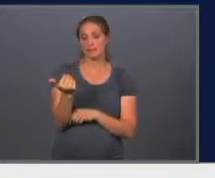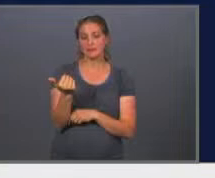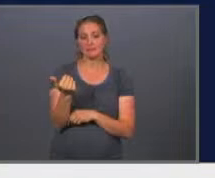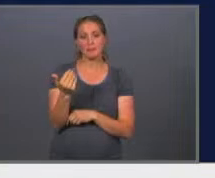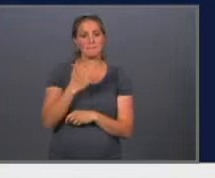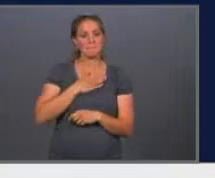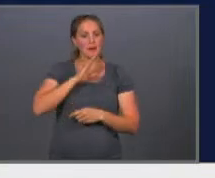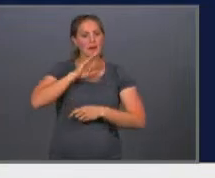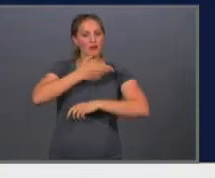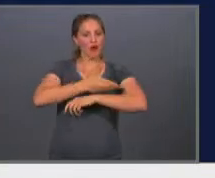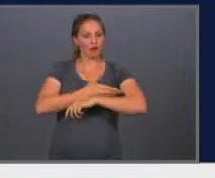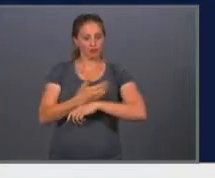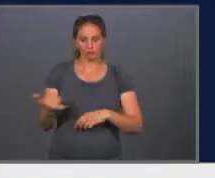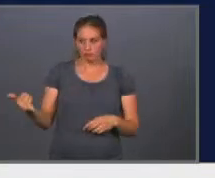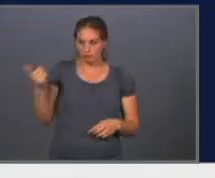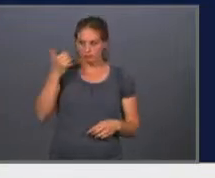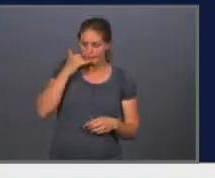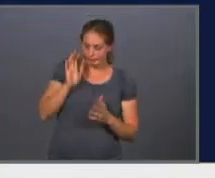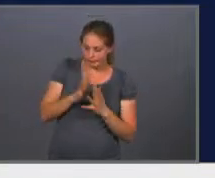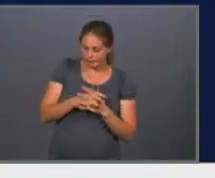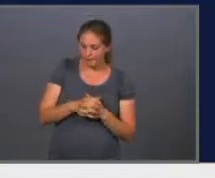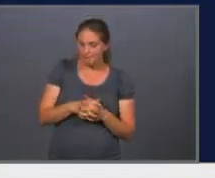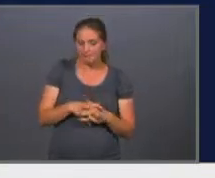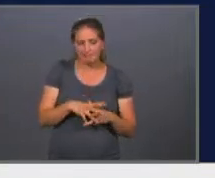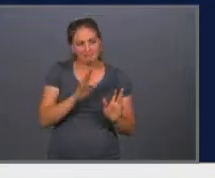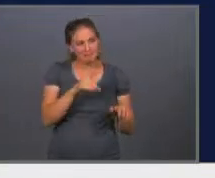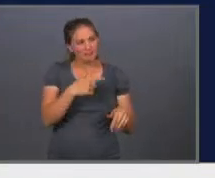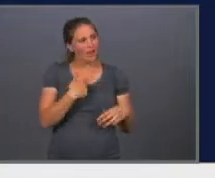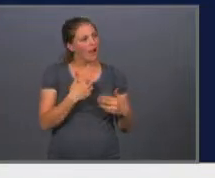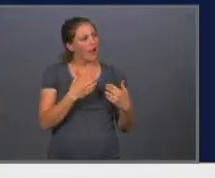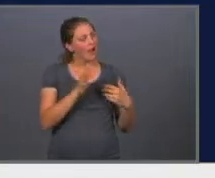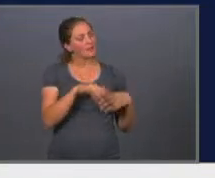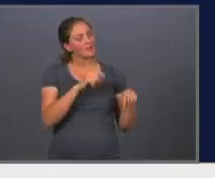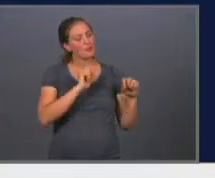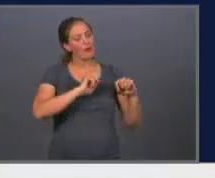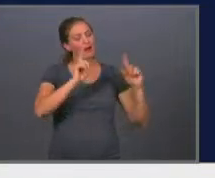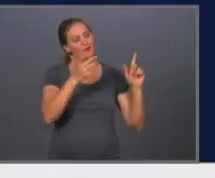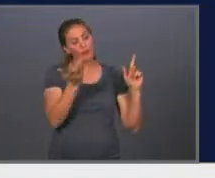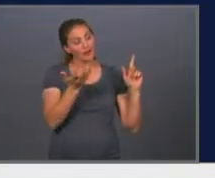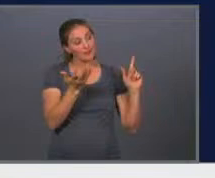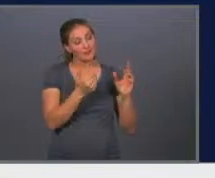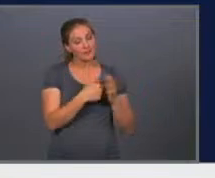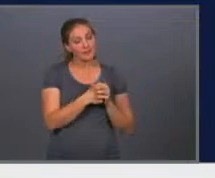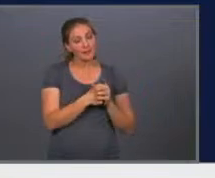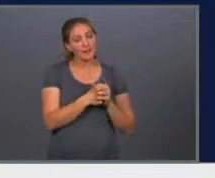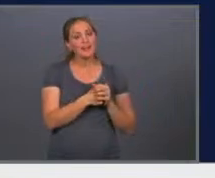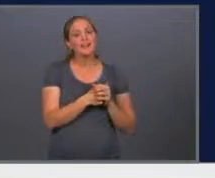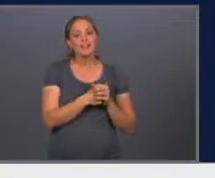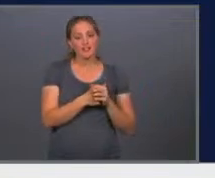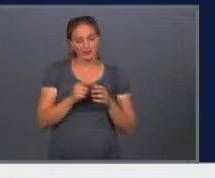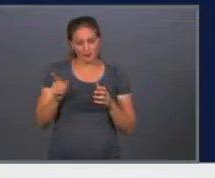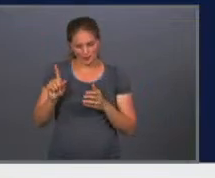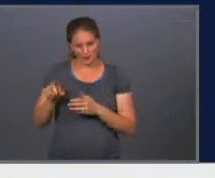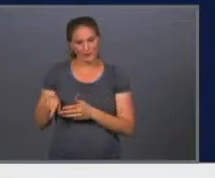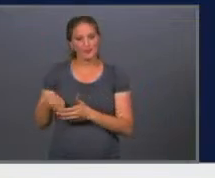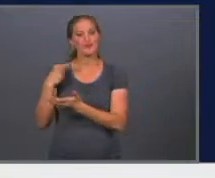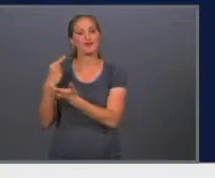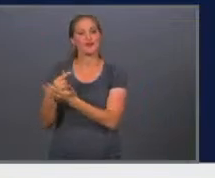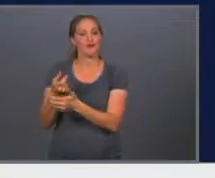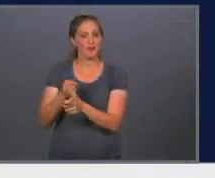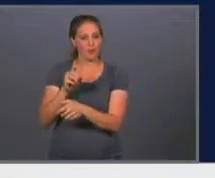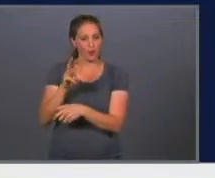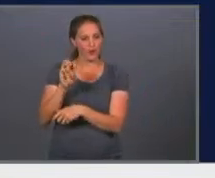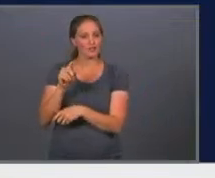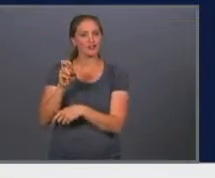daughter called us and said she had a nice surprise for us, and she was going to graduate from Western